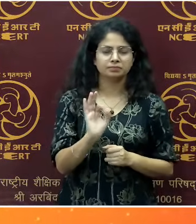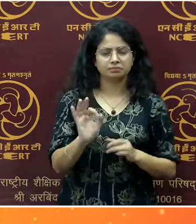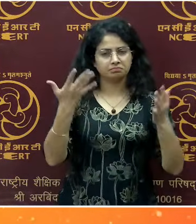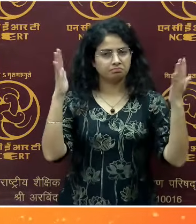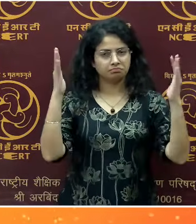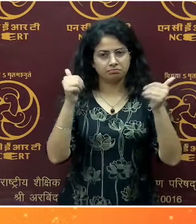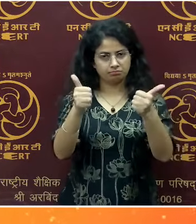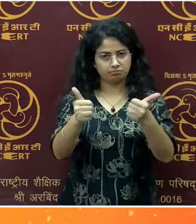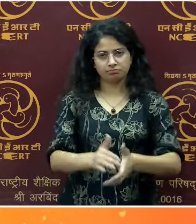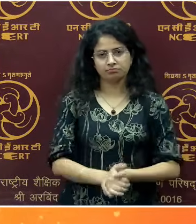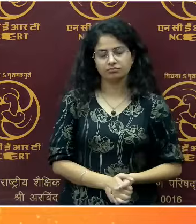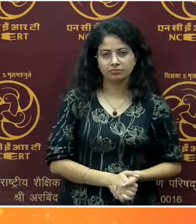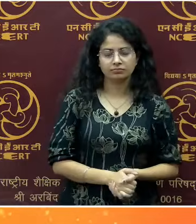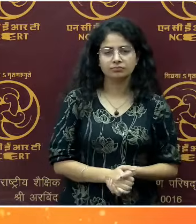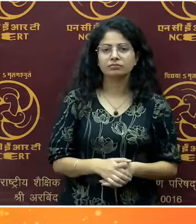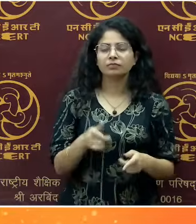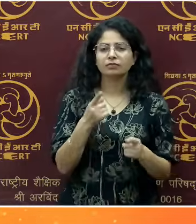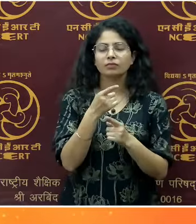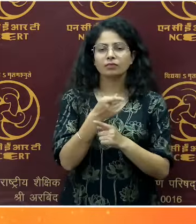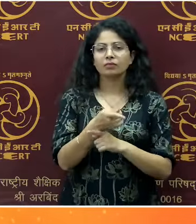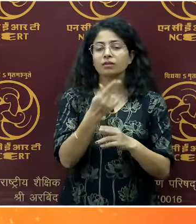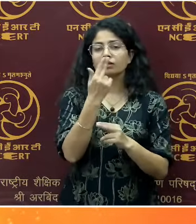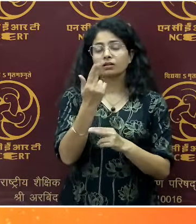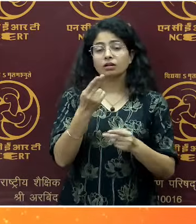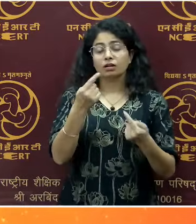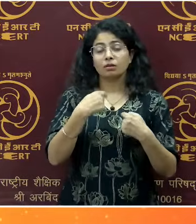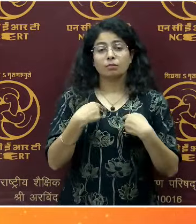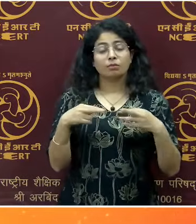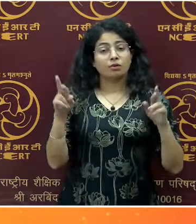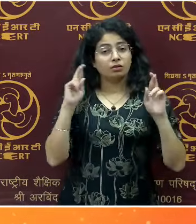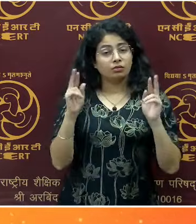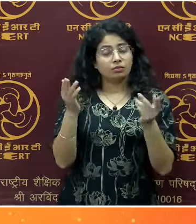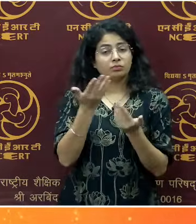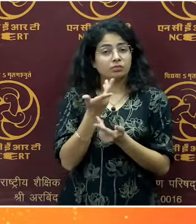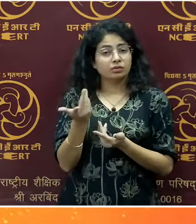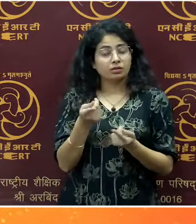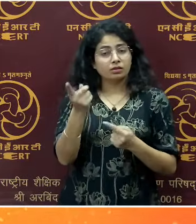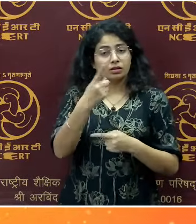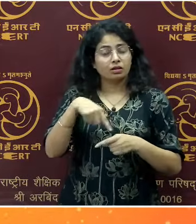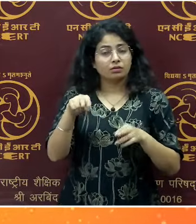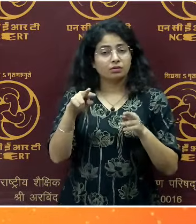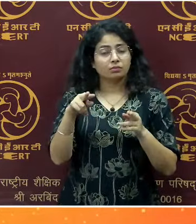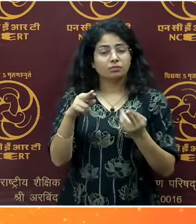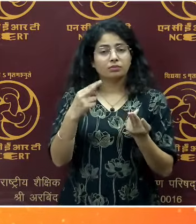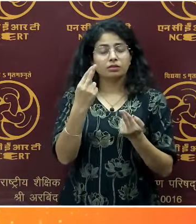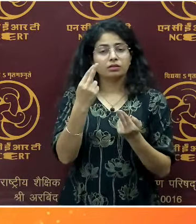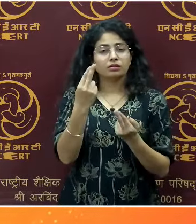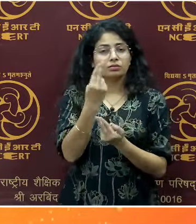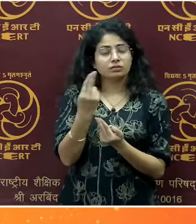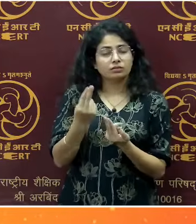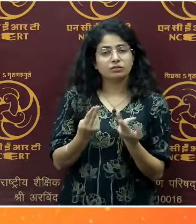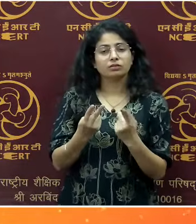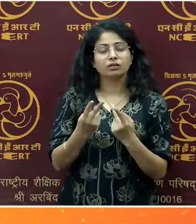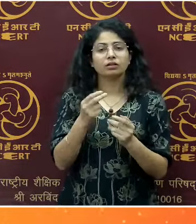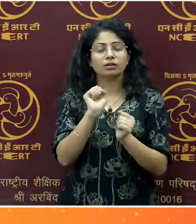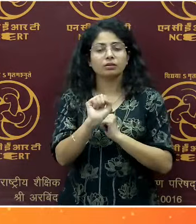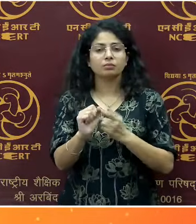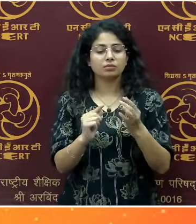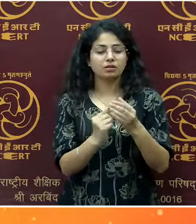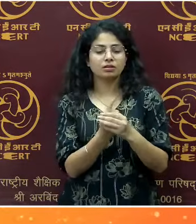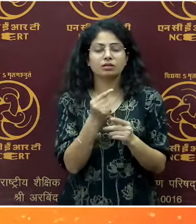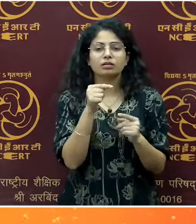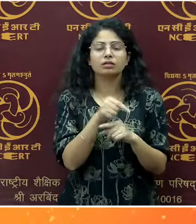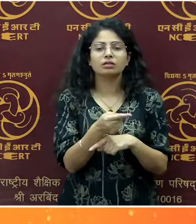yeah. Yes. Thank and you so much. I'm sure you're enjoying, seeing your stag every day in your garden. So, because we do not